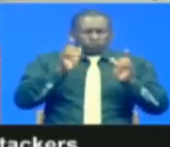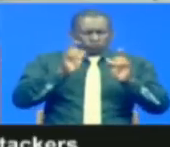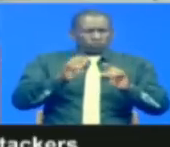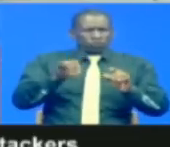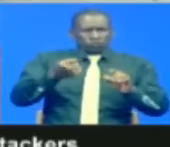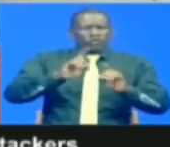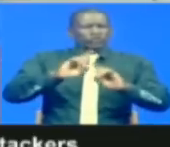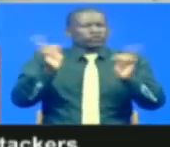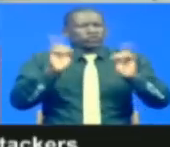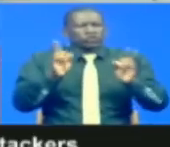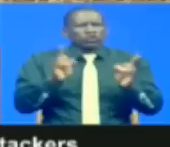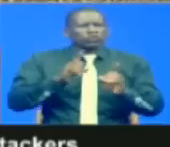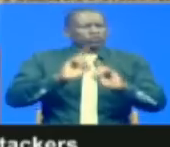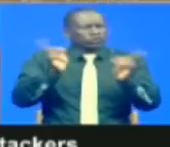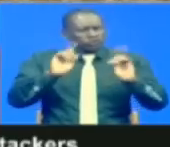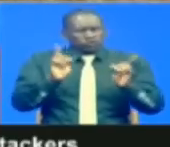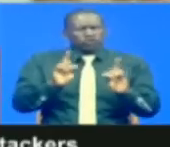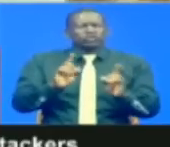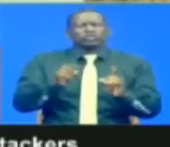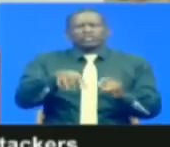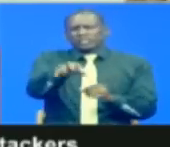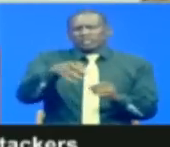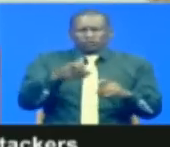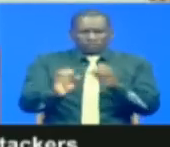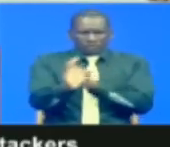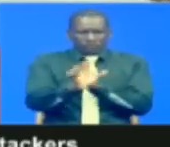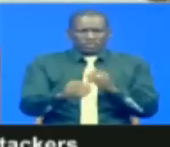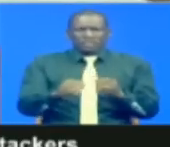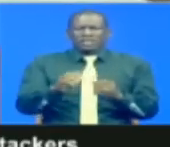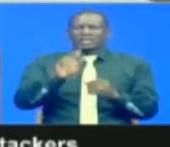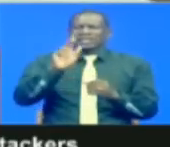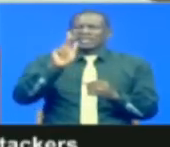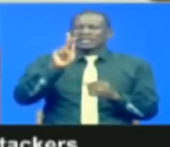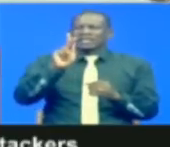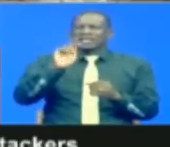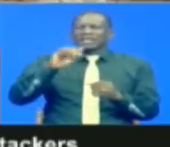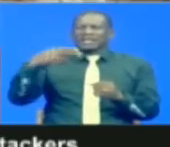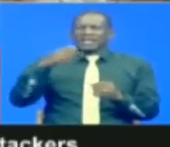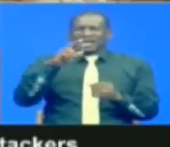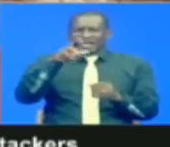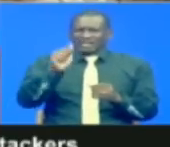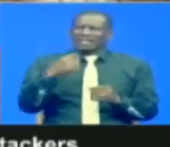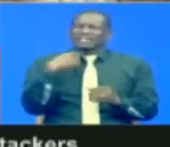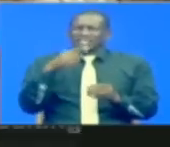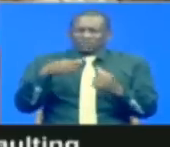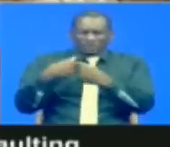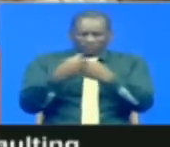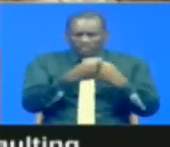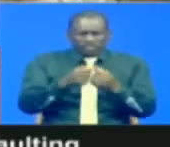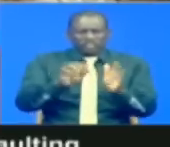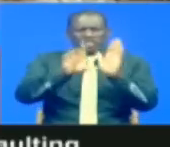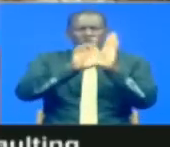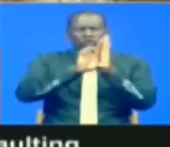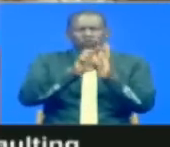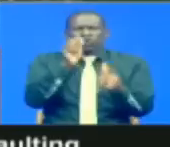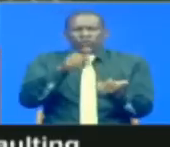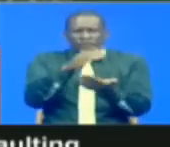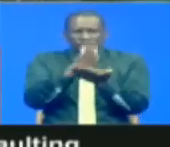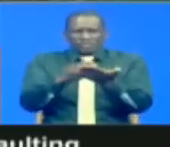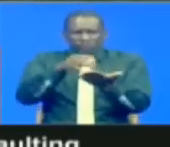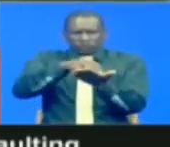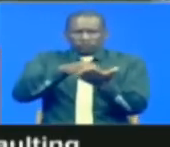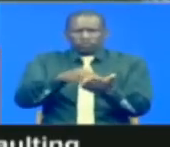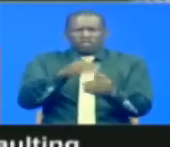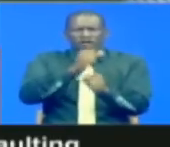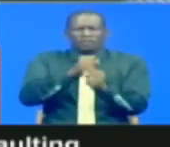there in the Dusit and other areas. Kihara also blamed what he says is a lacuna in the law, which in some instances has made it